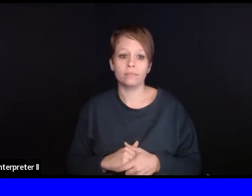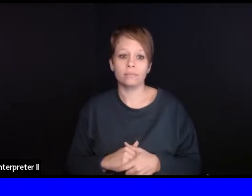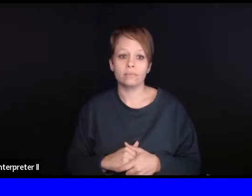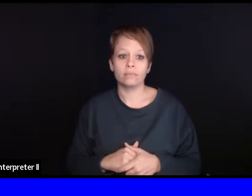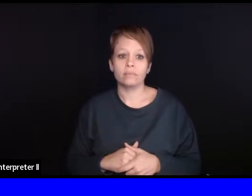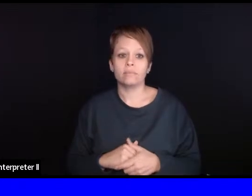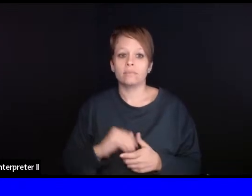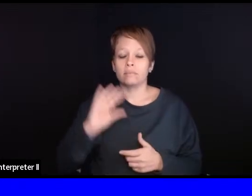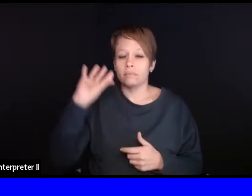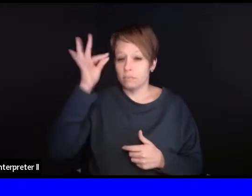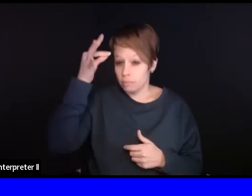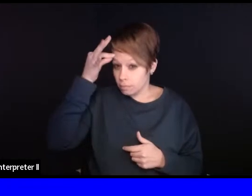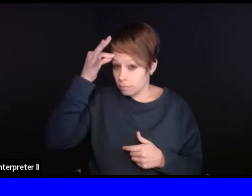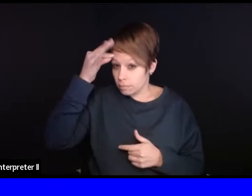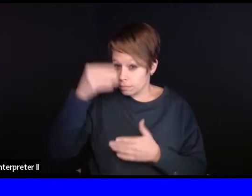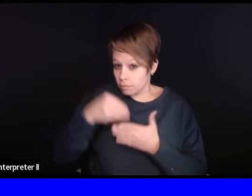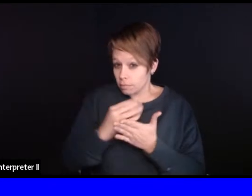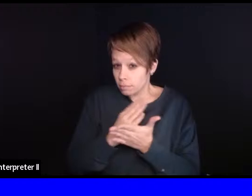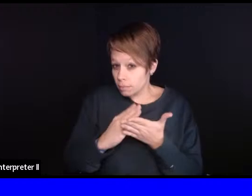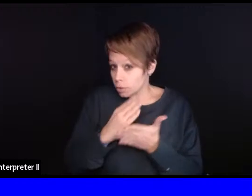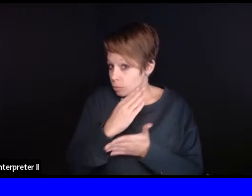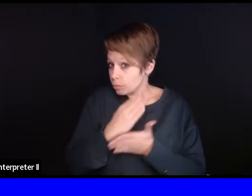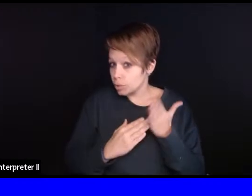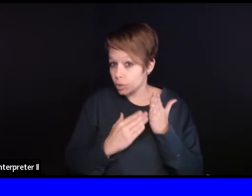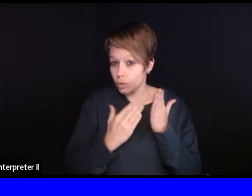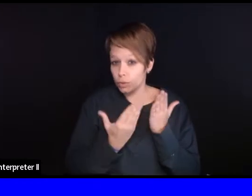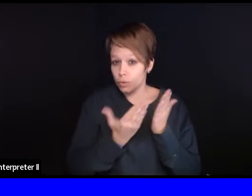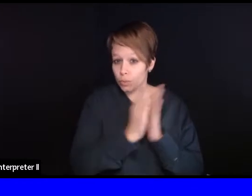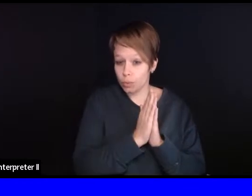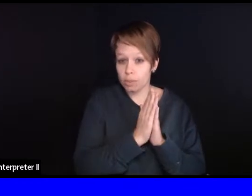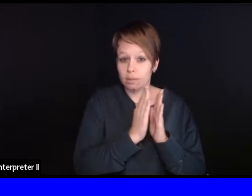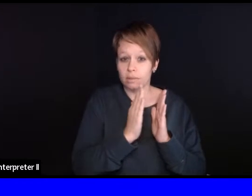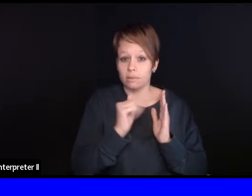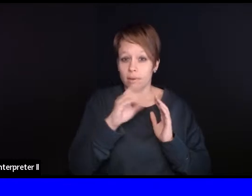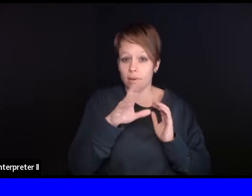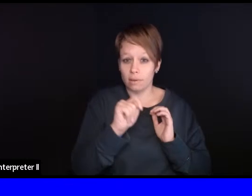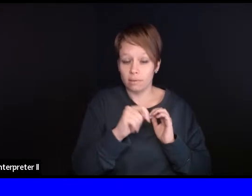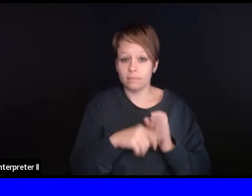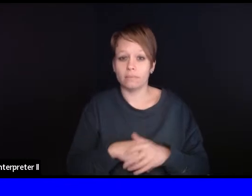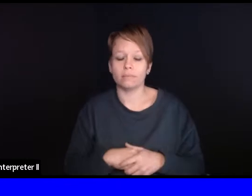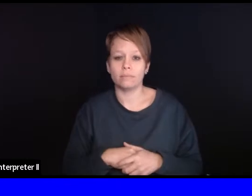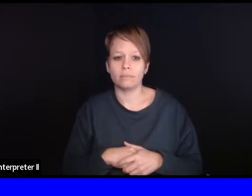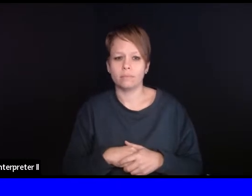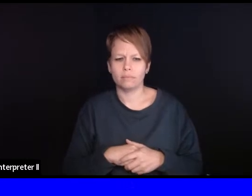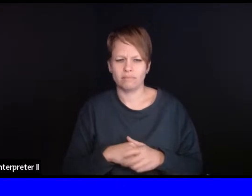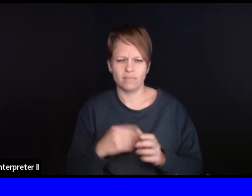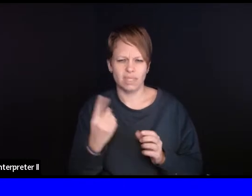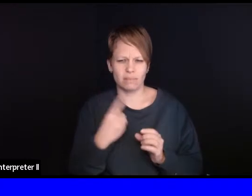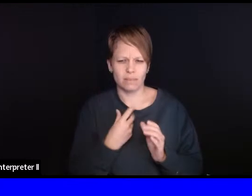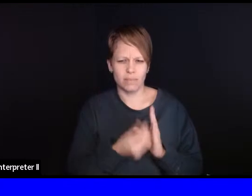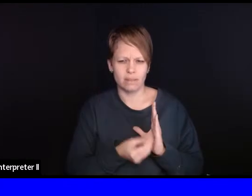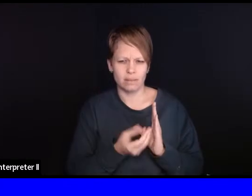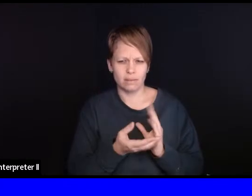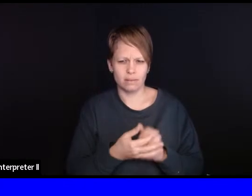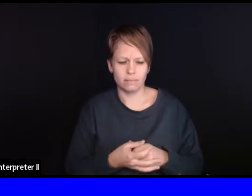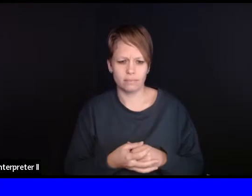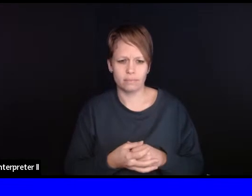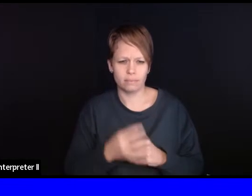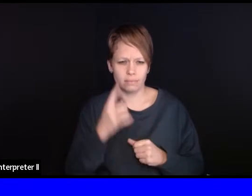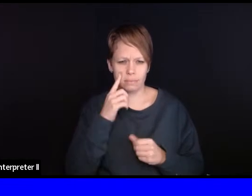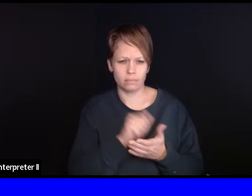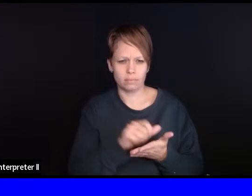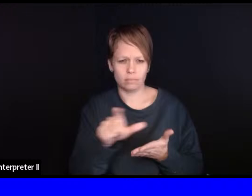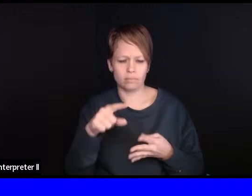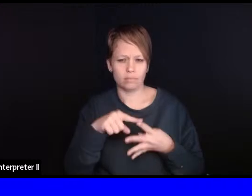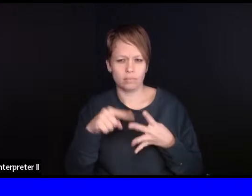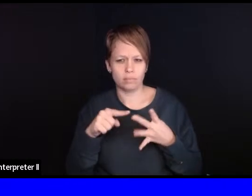the federal budget portion request act. Am I leaving anything out? I think that's it, those